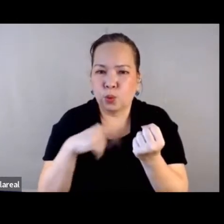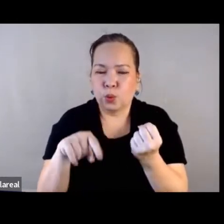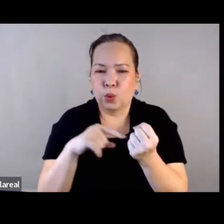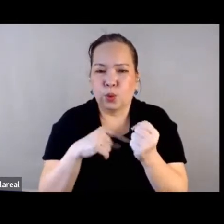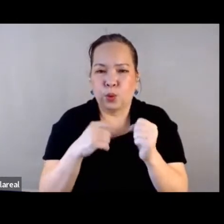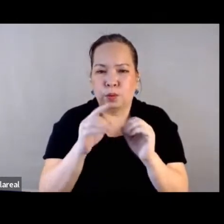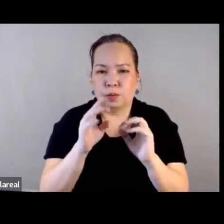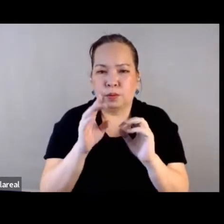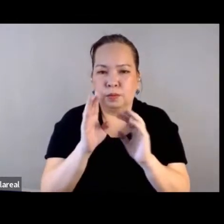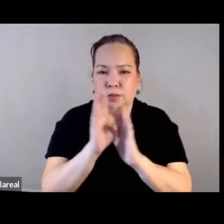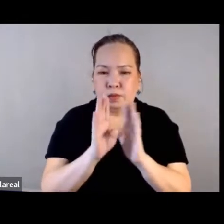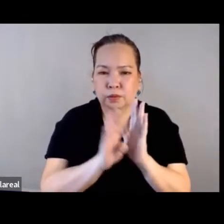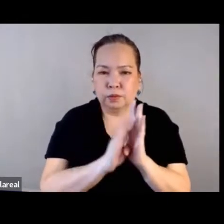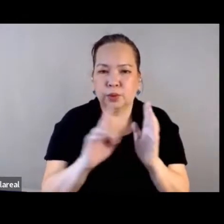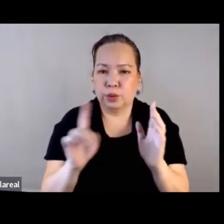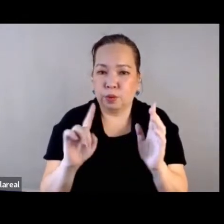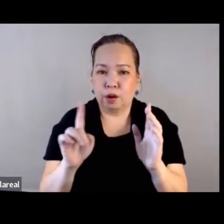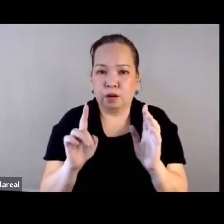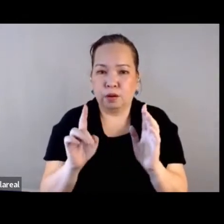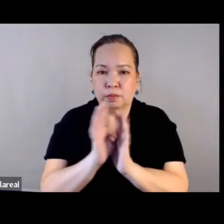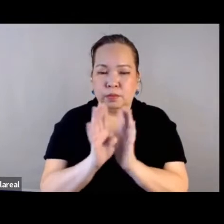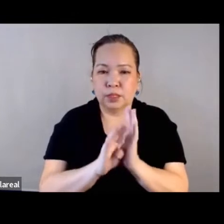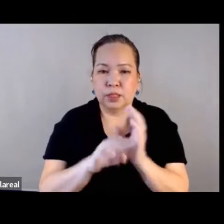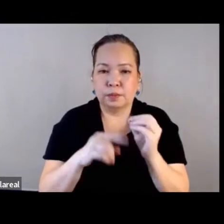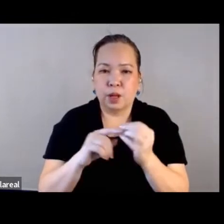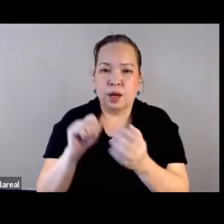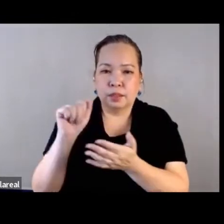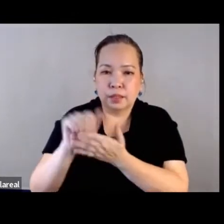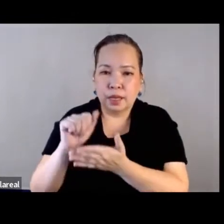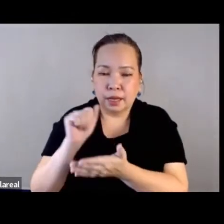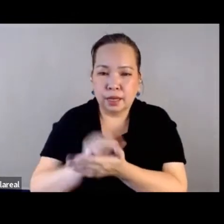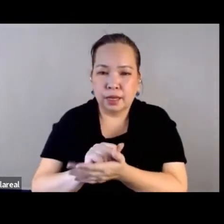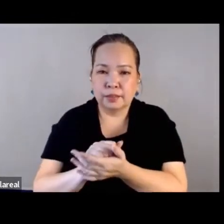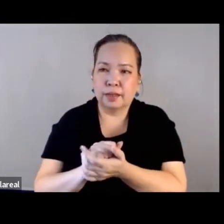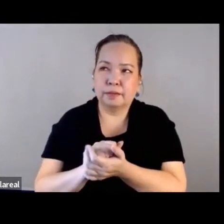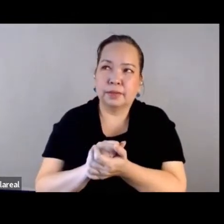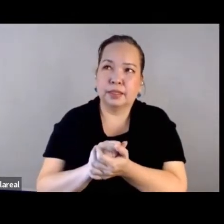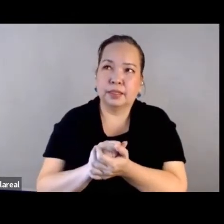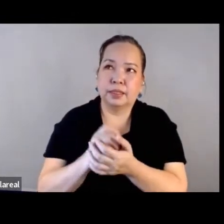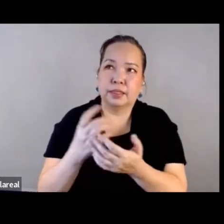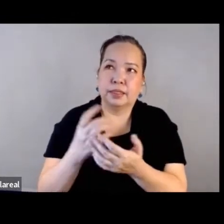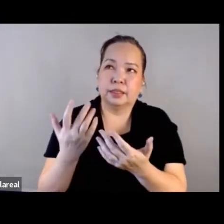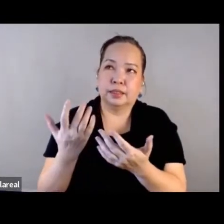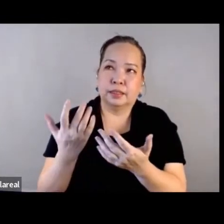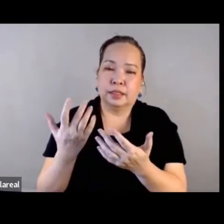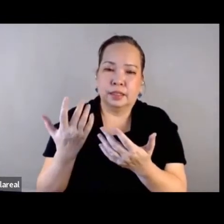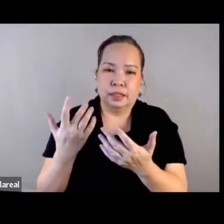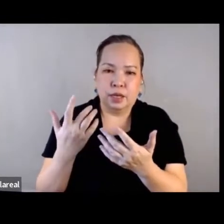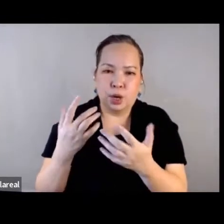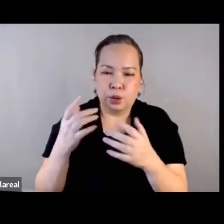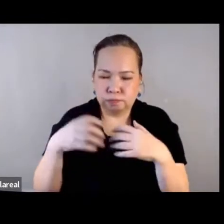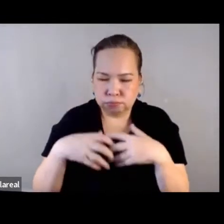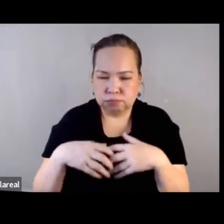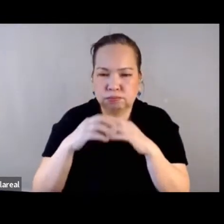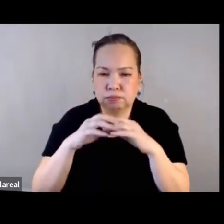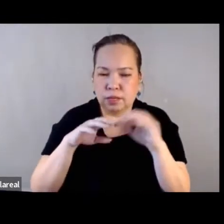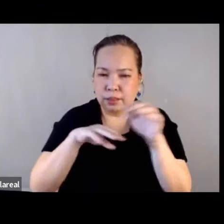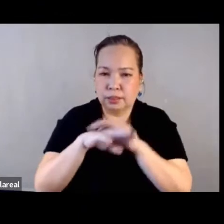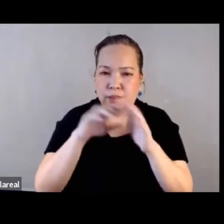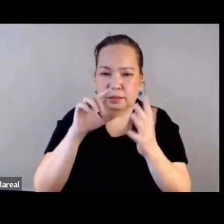bills. The deliberation on bills on the Academic Recovery and Accessible Learning ARAL program. First is House Bill